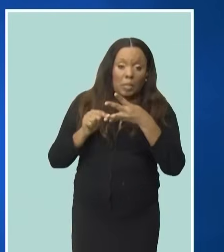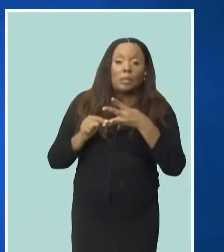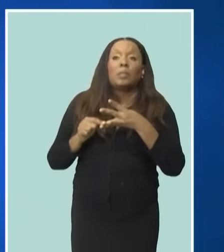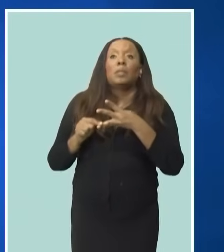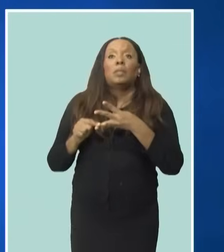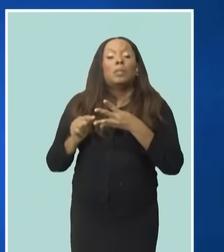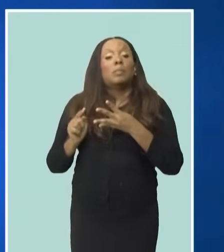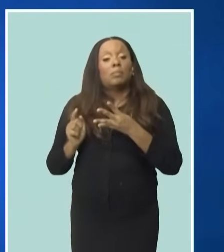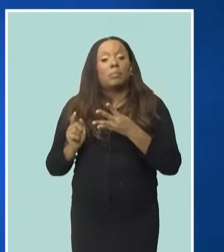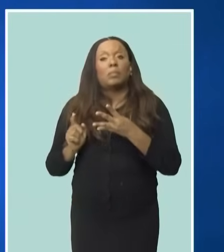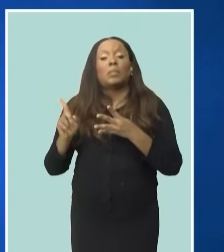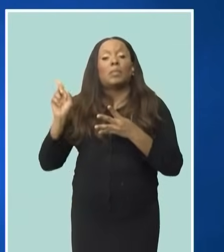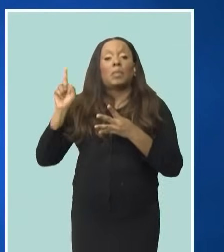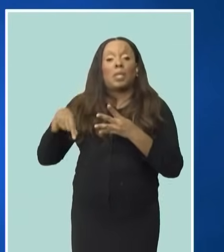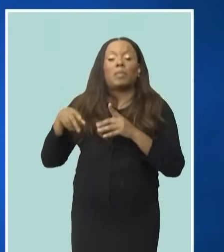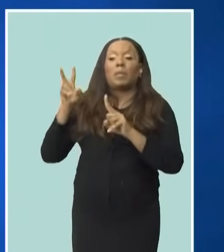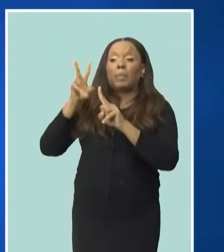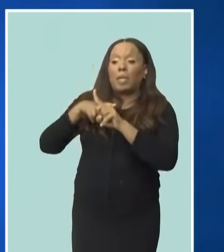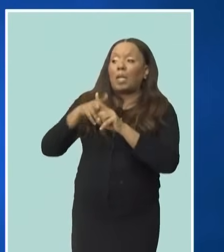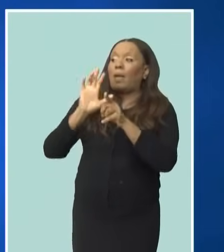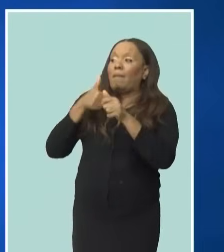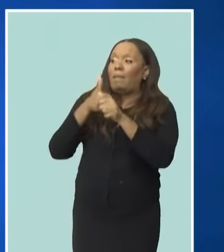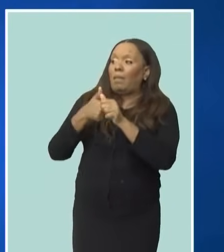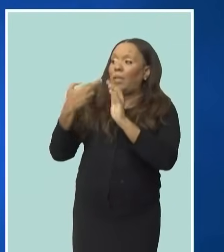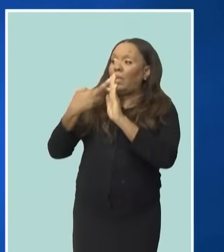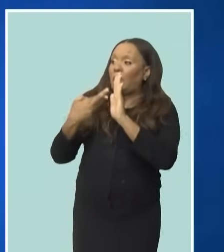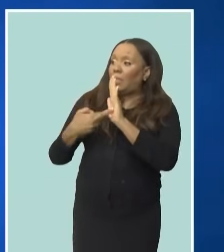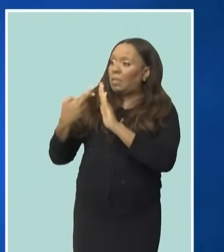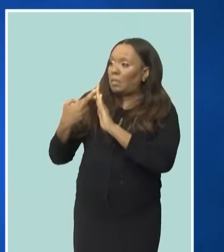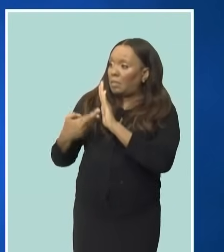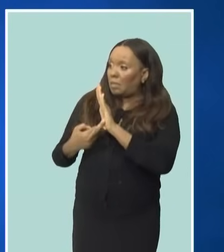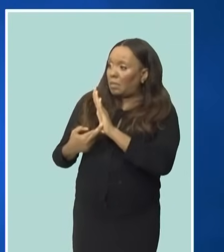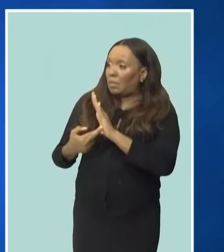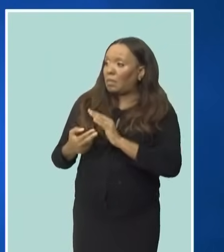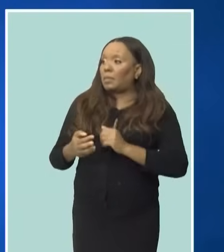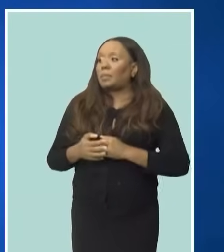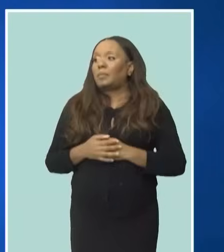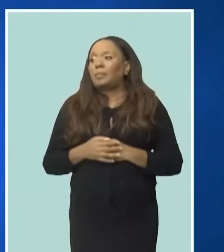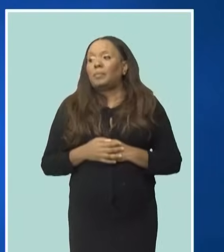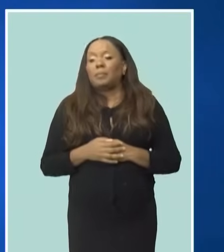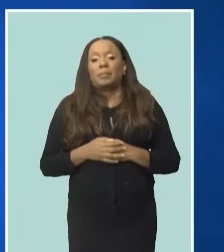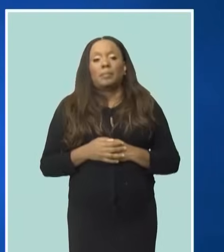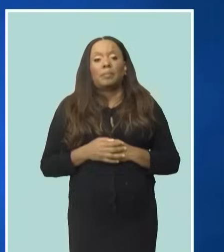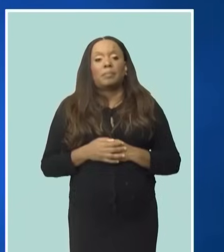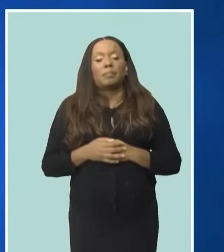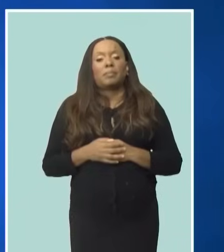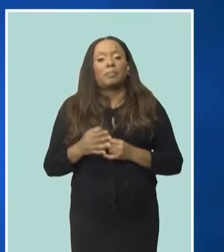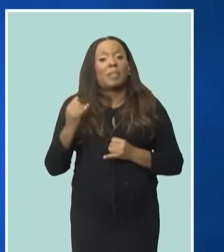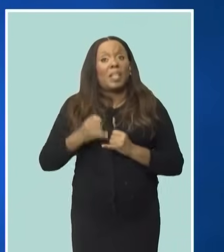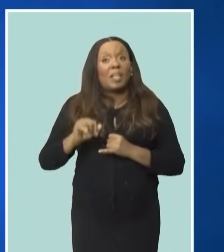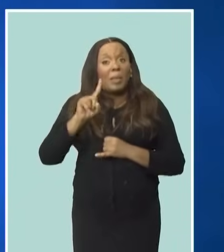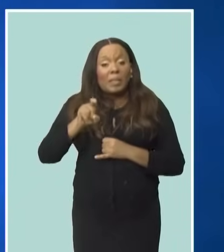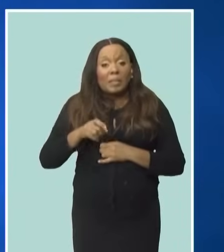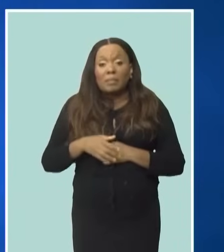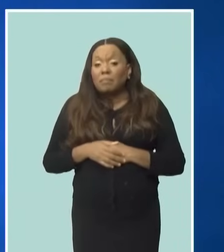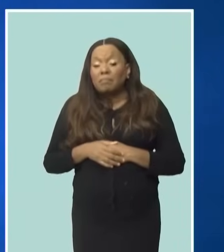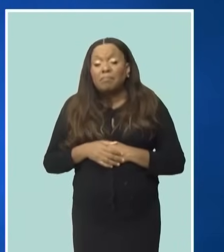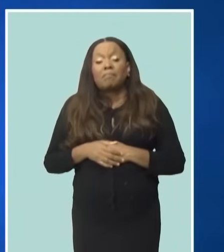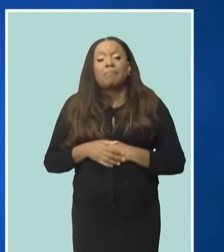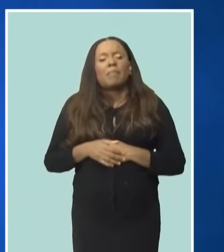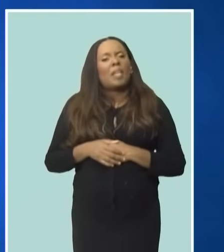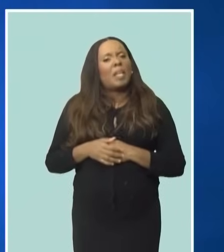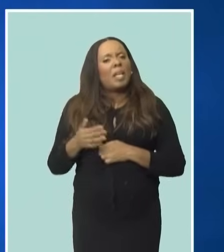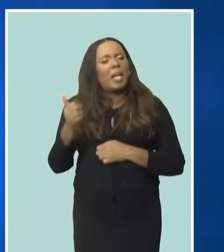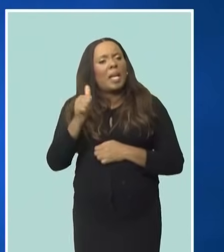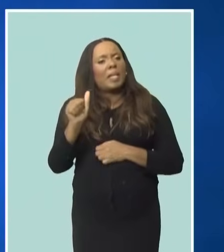apply, to follow those kinds of procedures as well. Understood. So very quick last question. Anything special being planned for